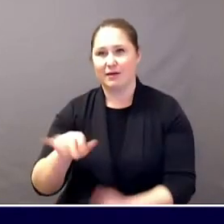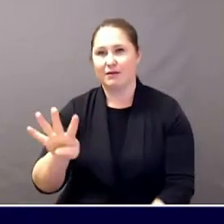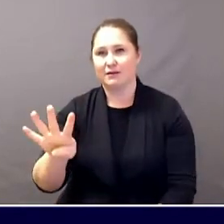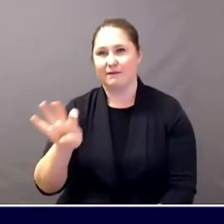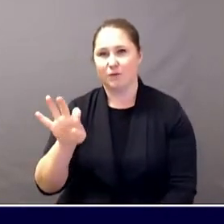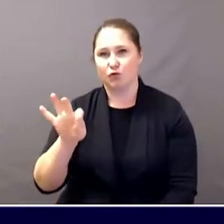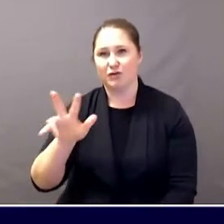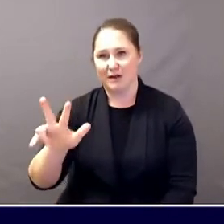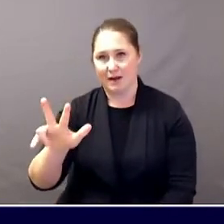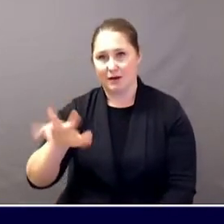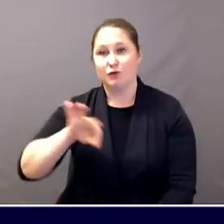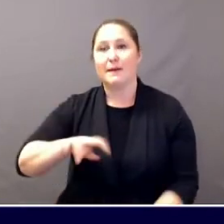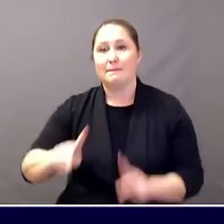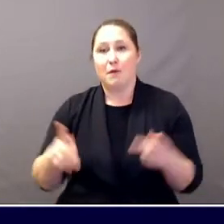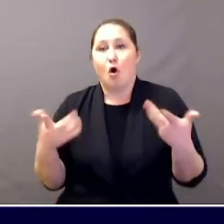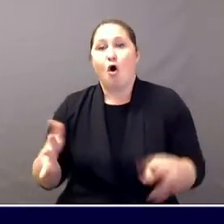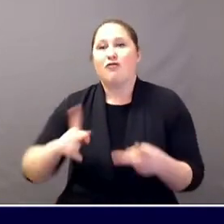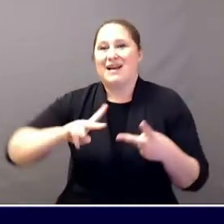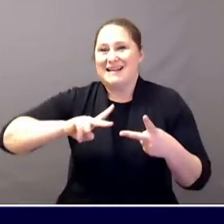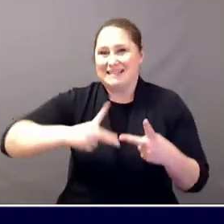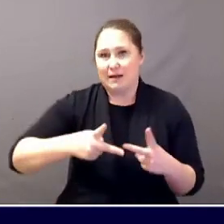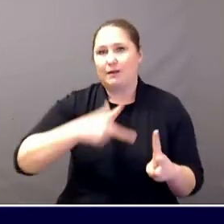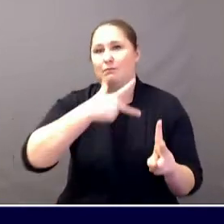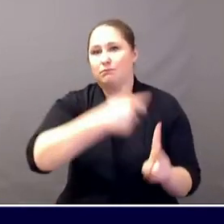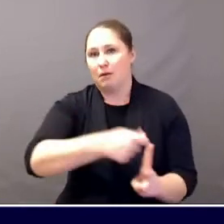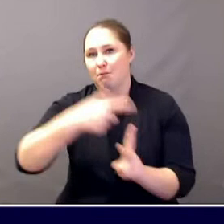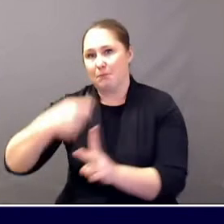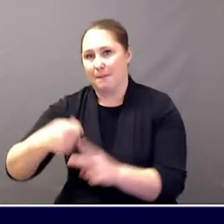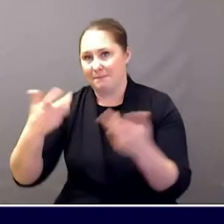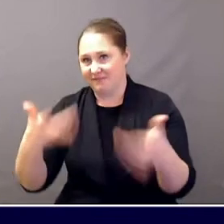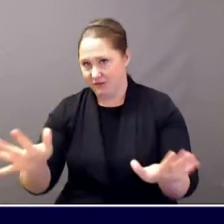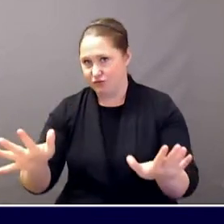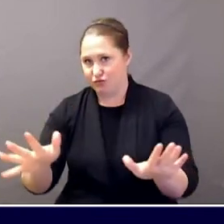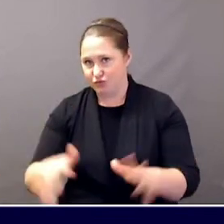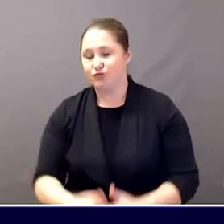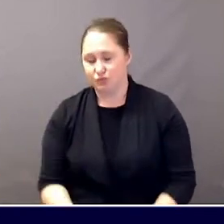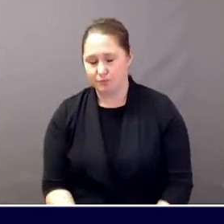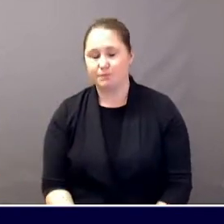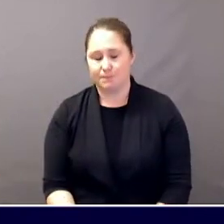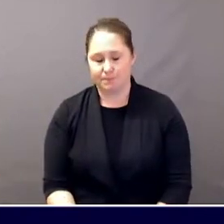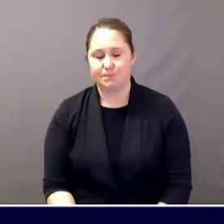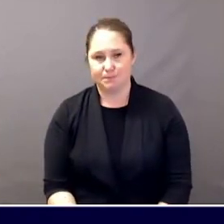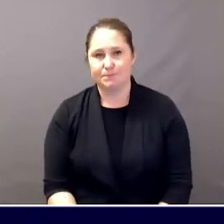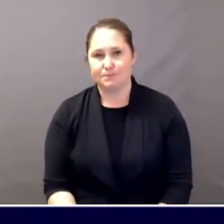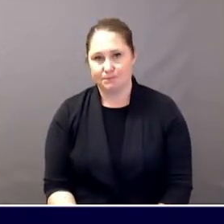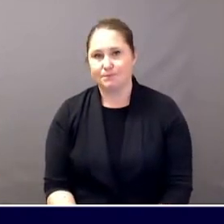8,493 Maine people had received both doses of their COVID-19 vaccine.